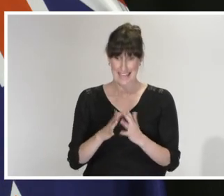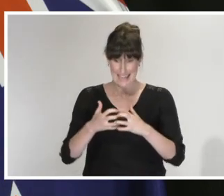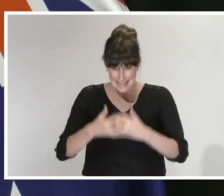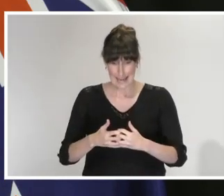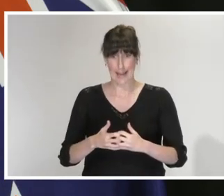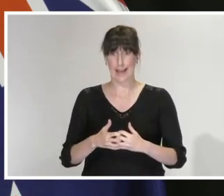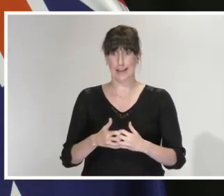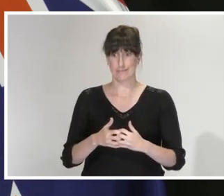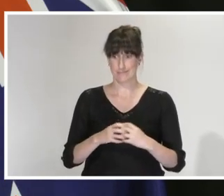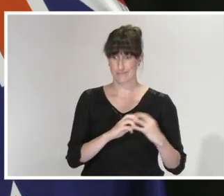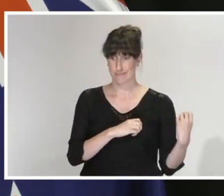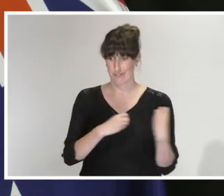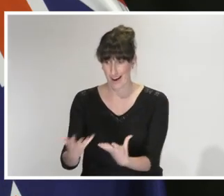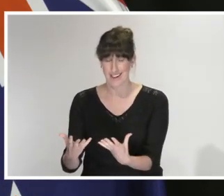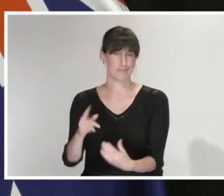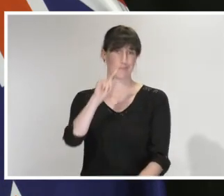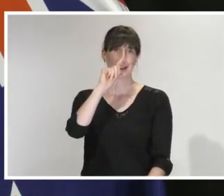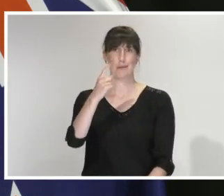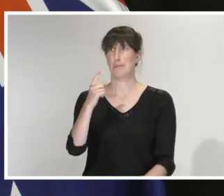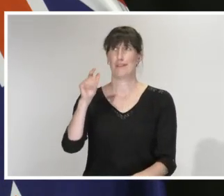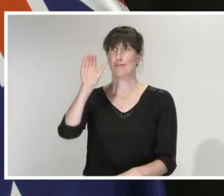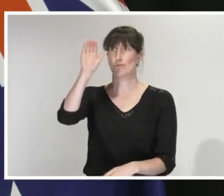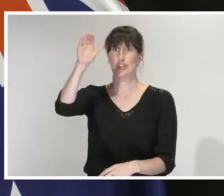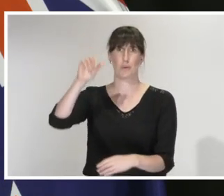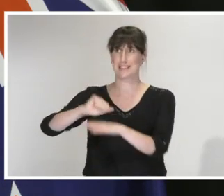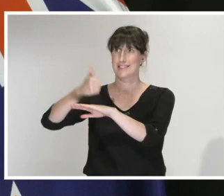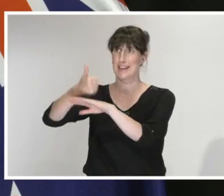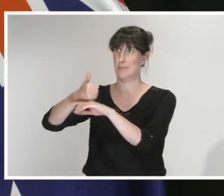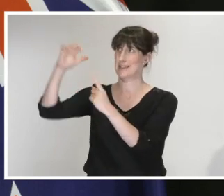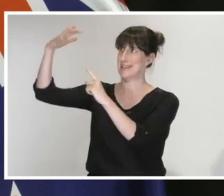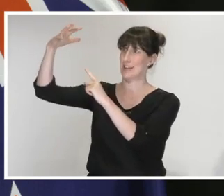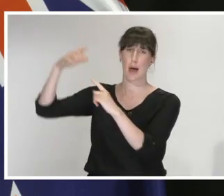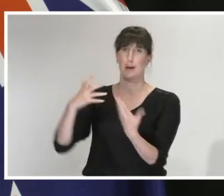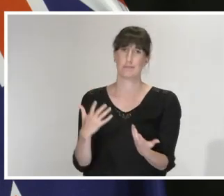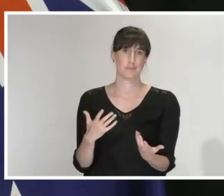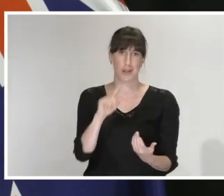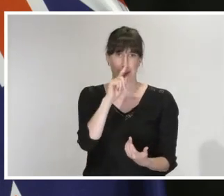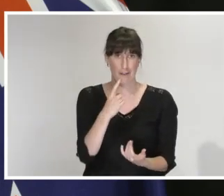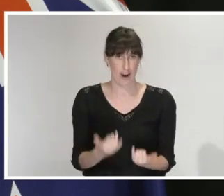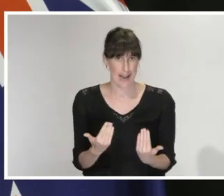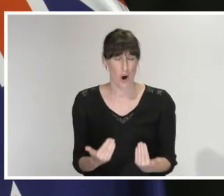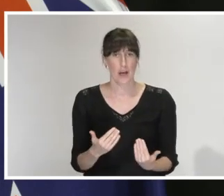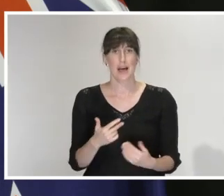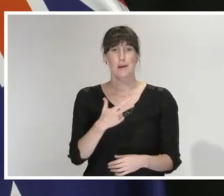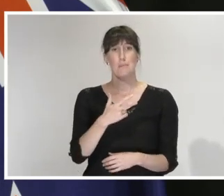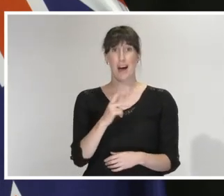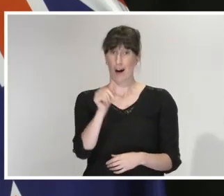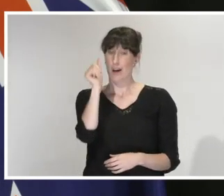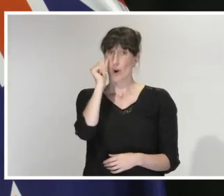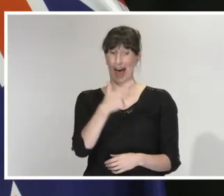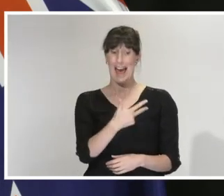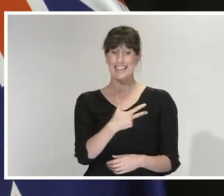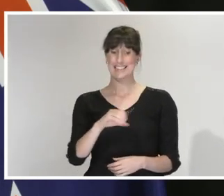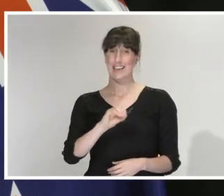a satellite connection that over time we can work towards, but at the moment there's no way of getting that to them. Having said that, 80,000 is still a big number, and we're not going to be able to